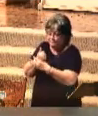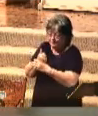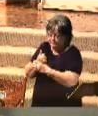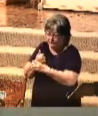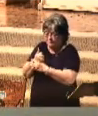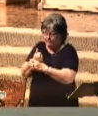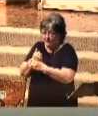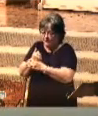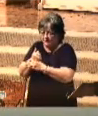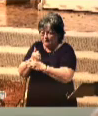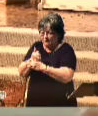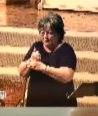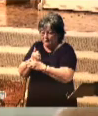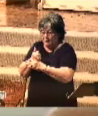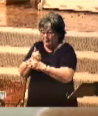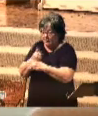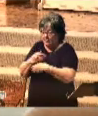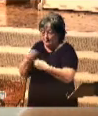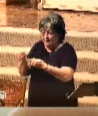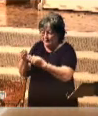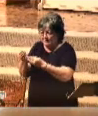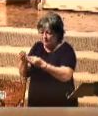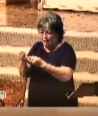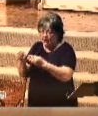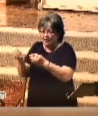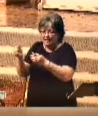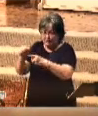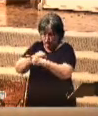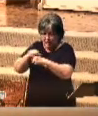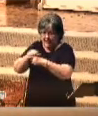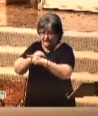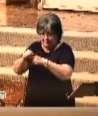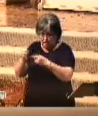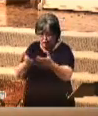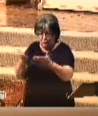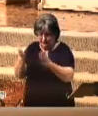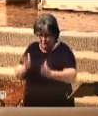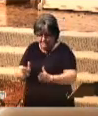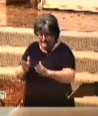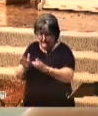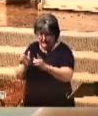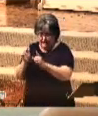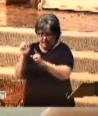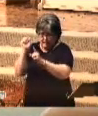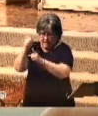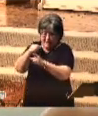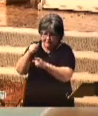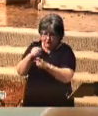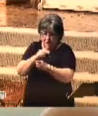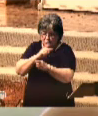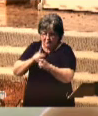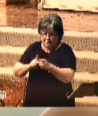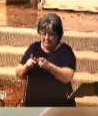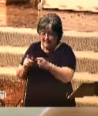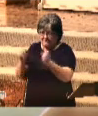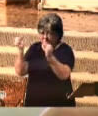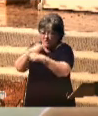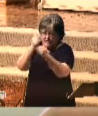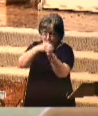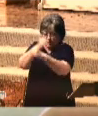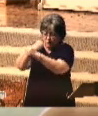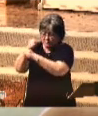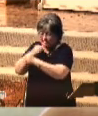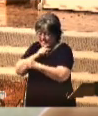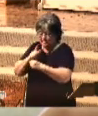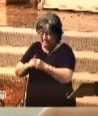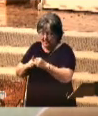his servants, trained servants. They went after him, and you talk about going behind enemy lines. They fought those kings, and